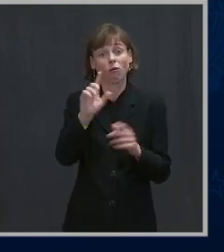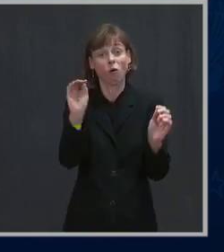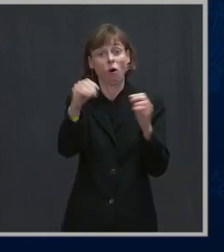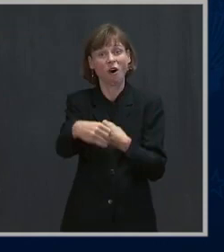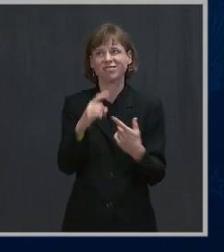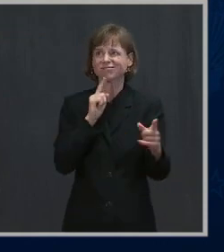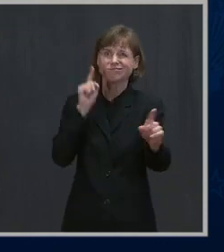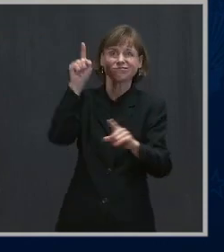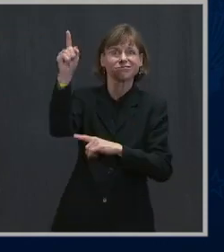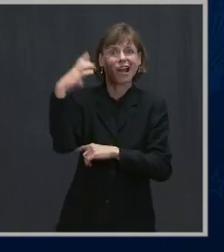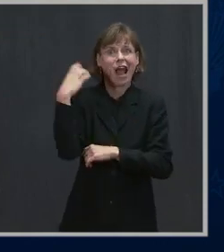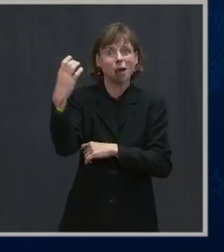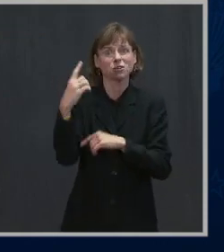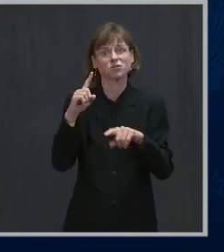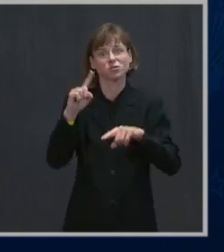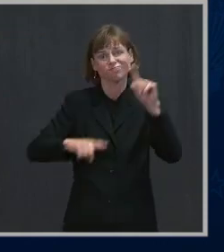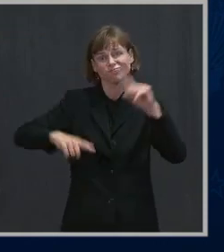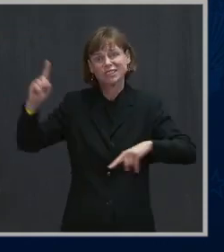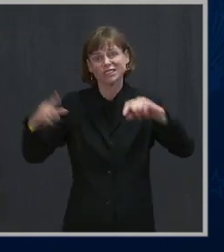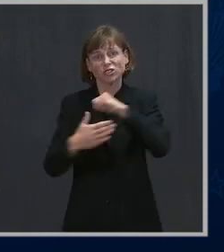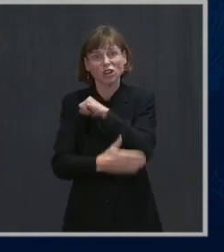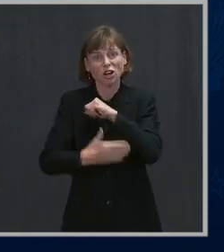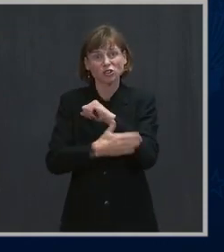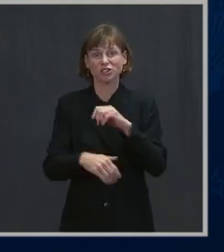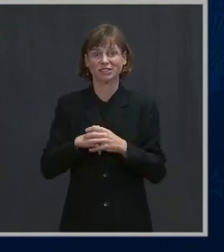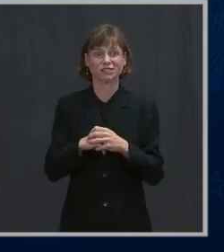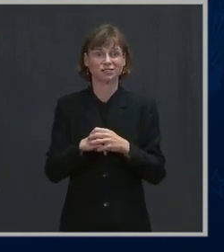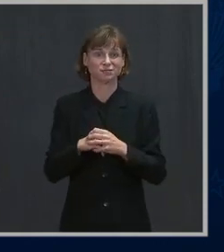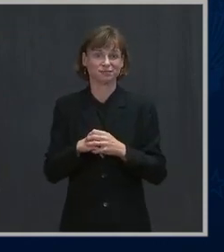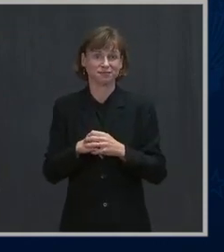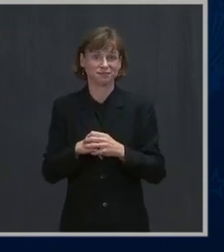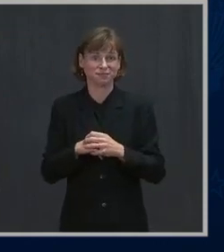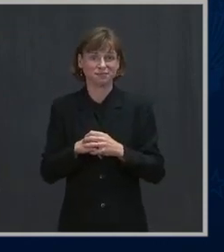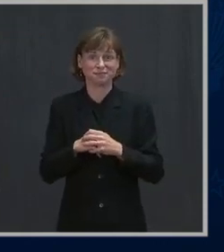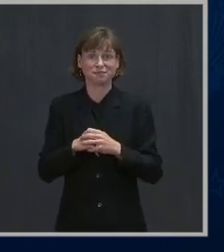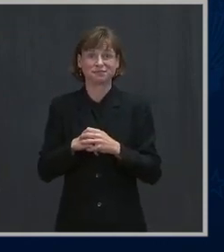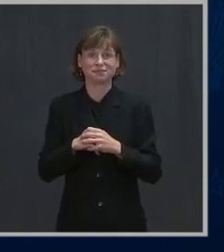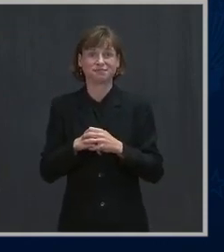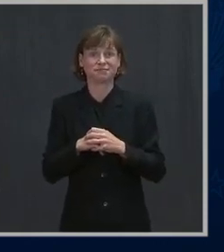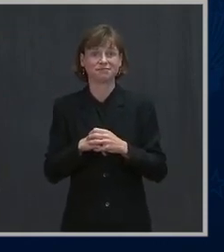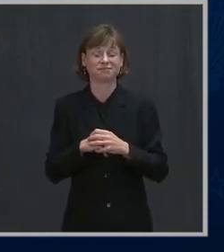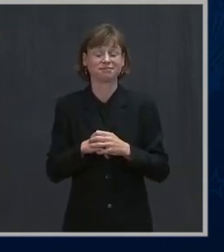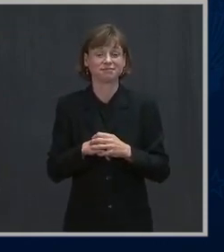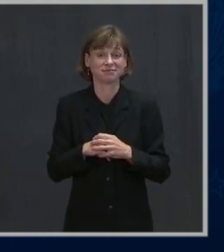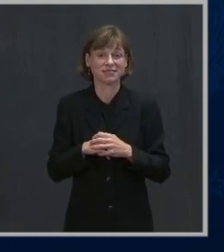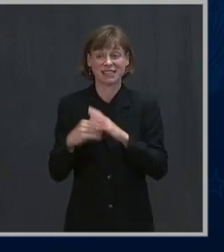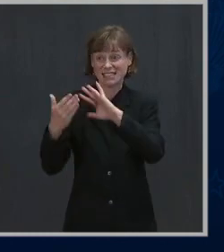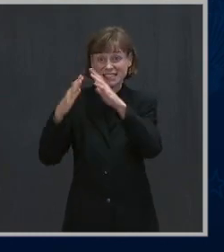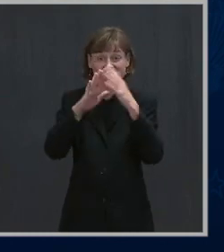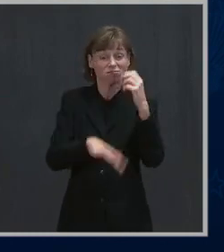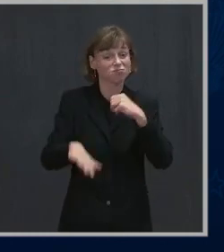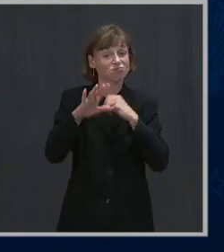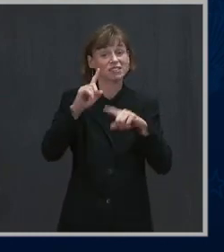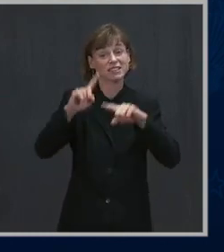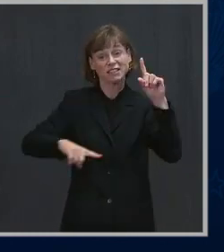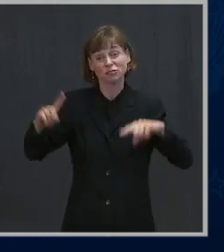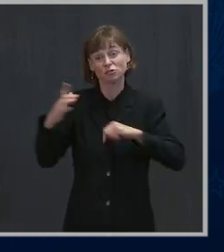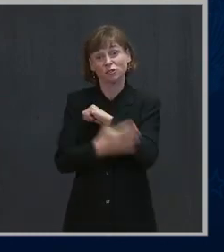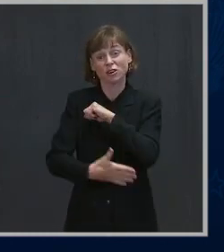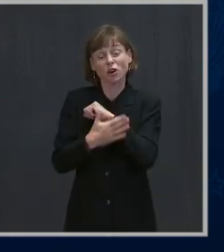baghdad to bagram paris to priority and visiting our troops visiting our